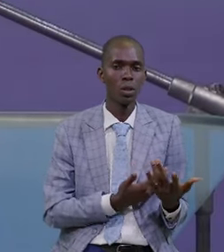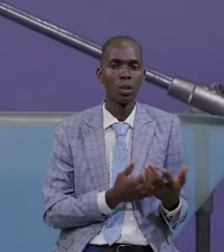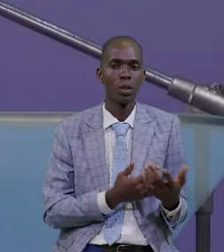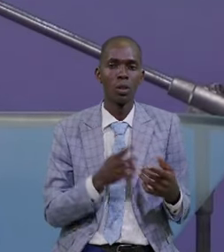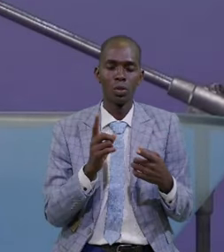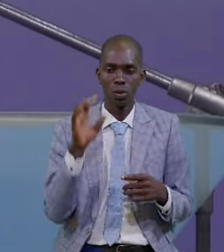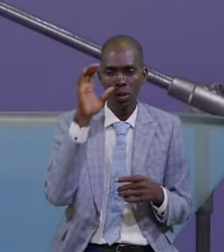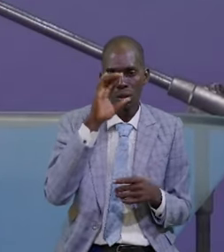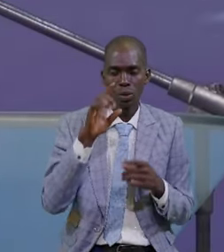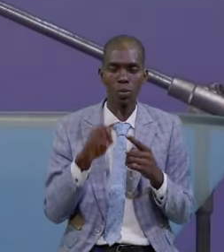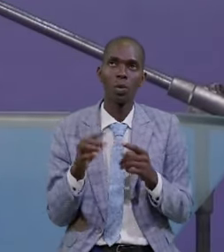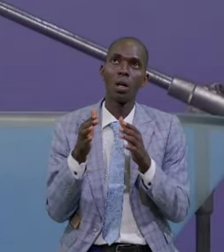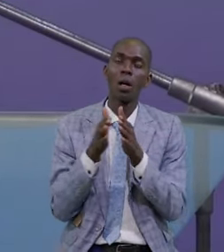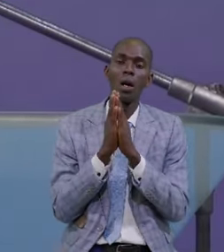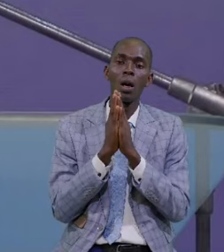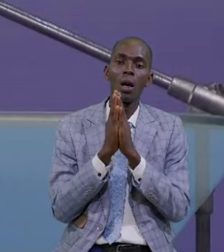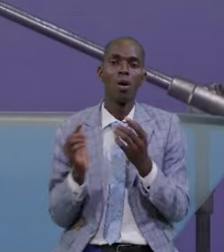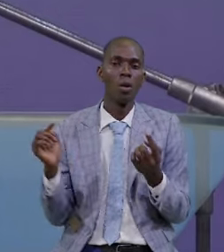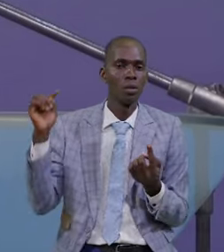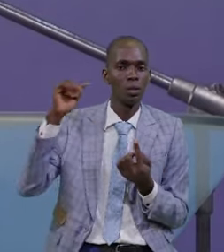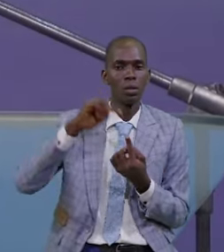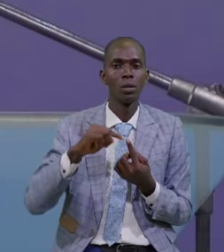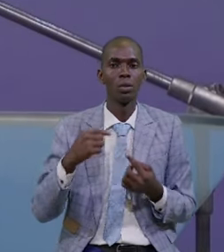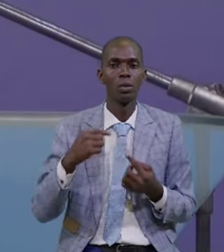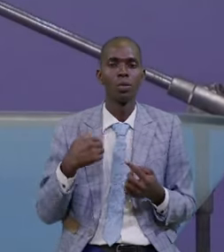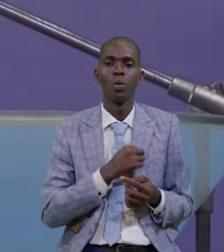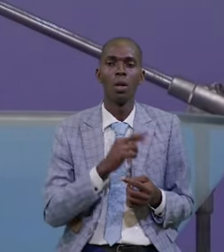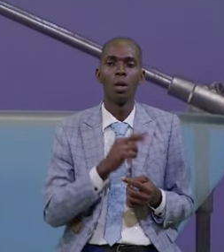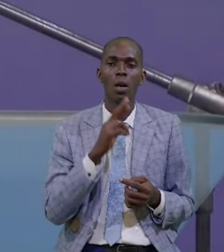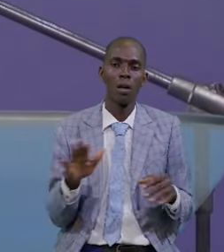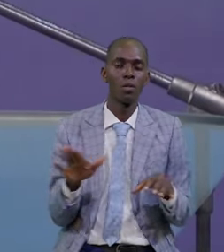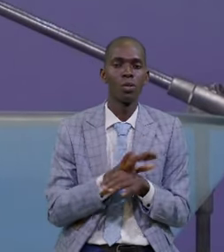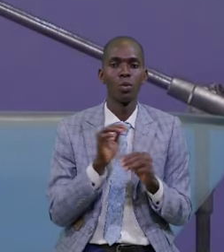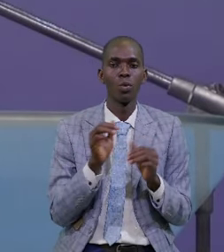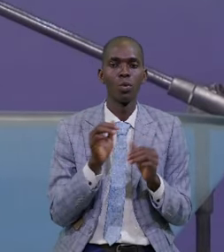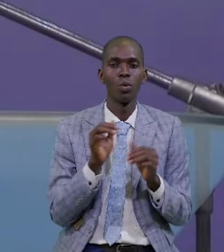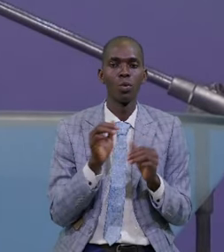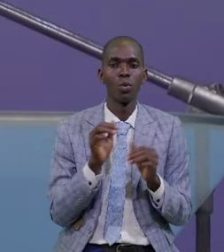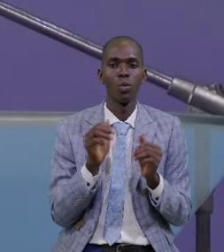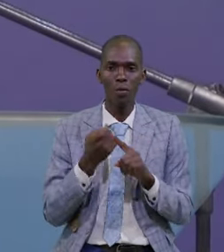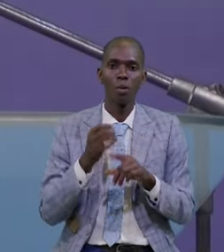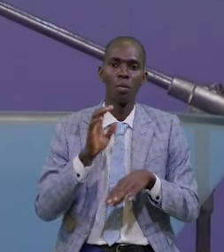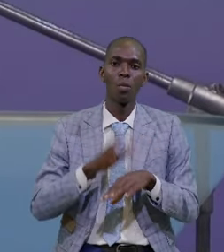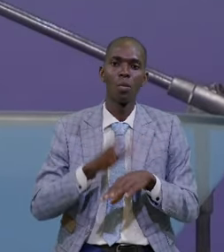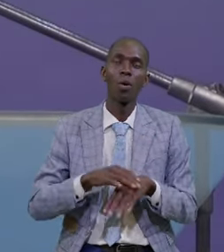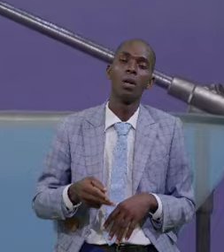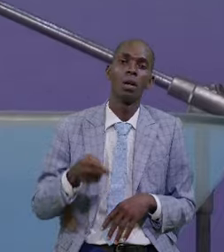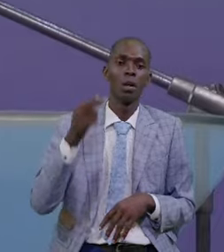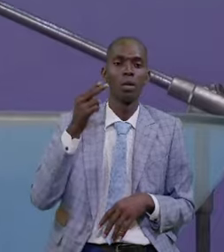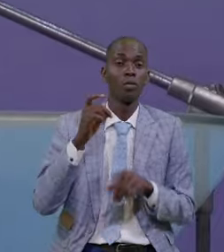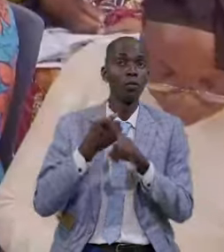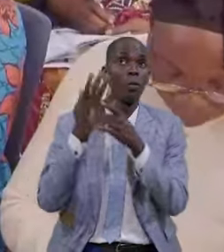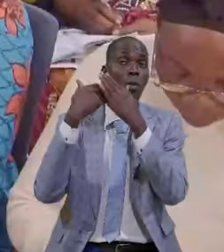ask, until when endued with power from on high. James